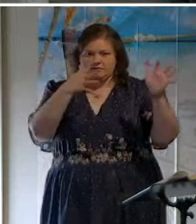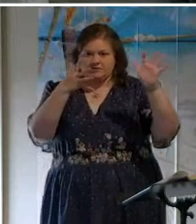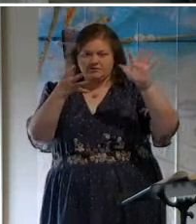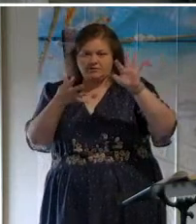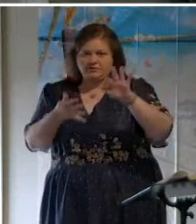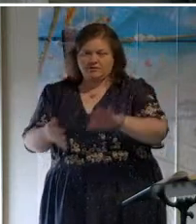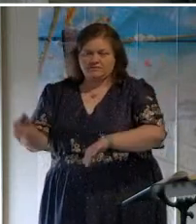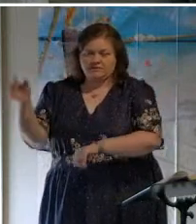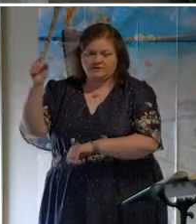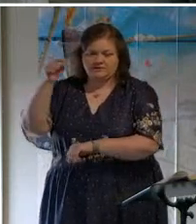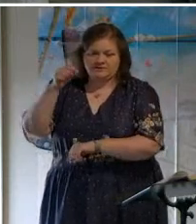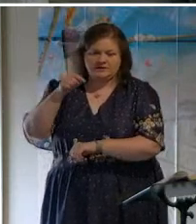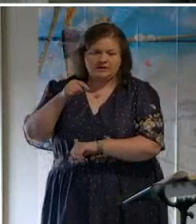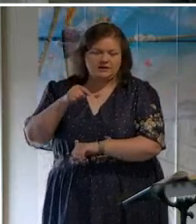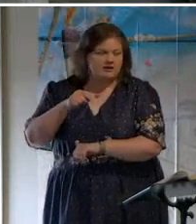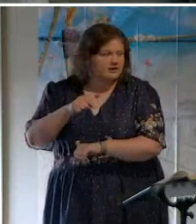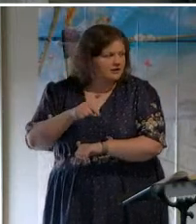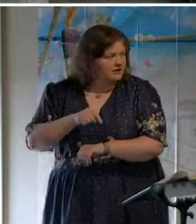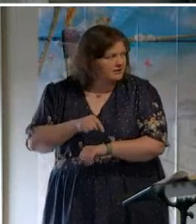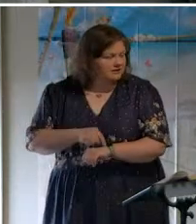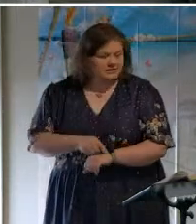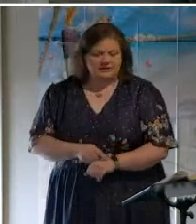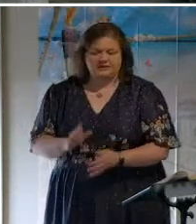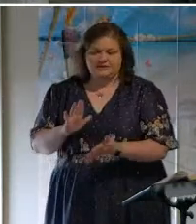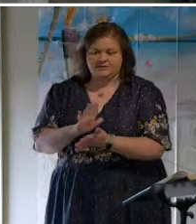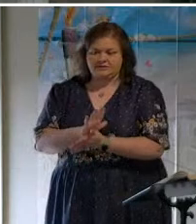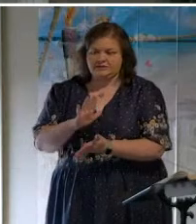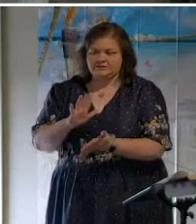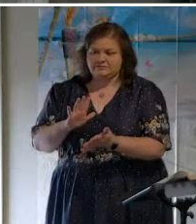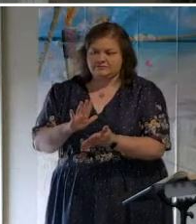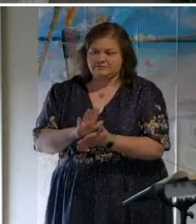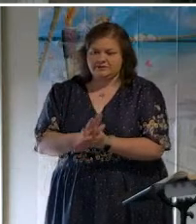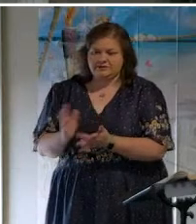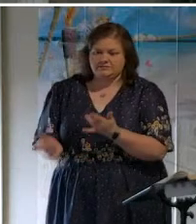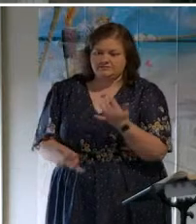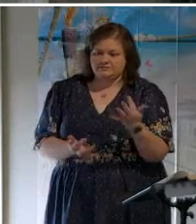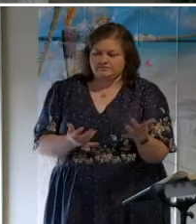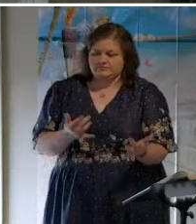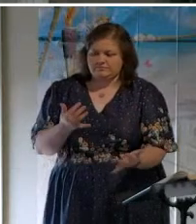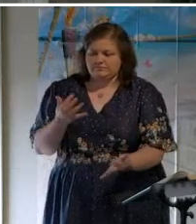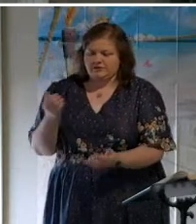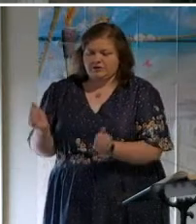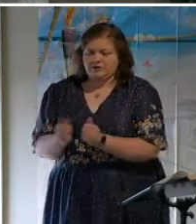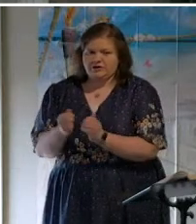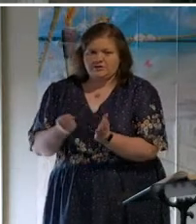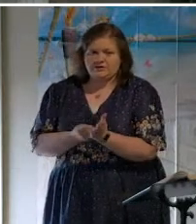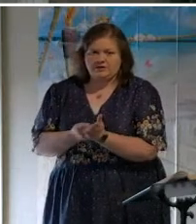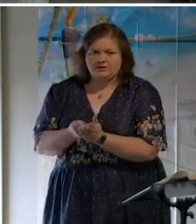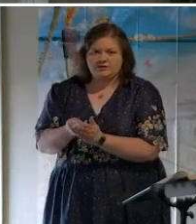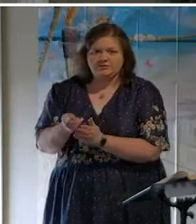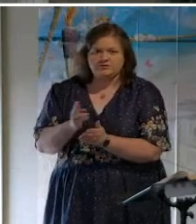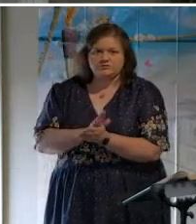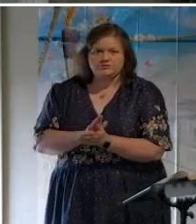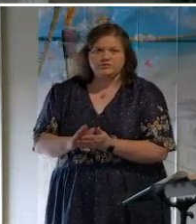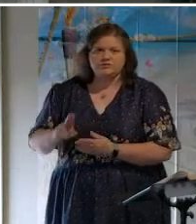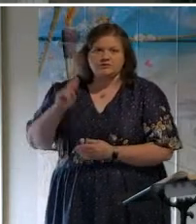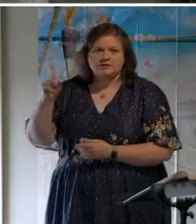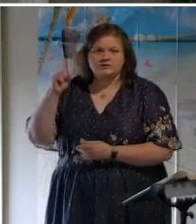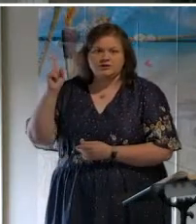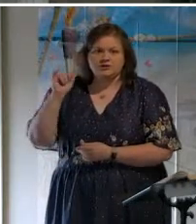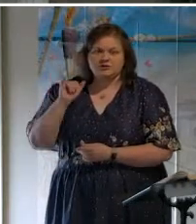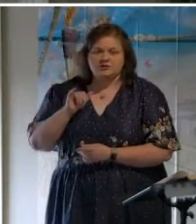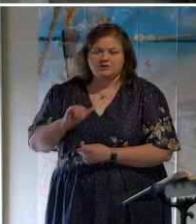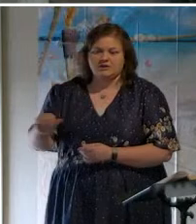of time. Its pages burn with the truth eternal, and